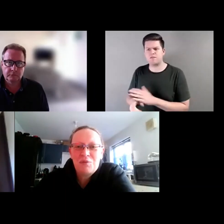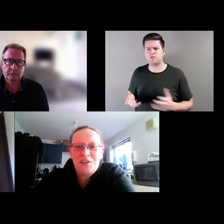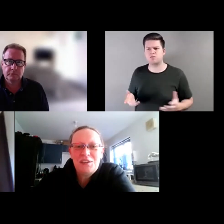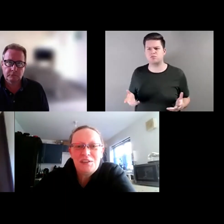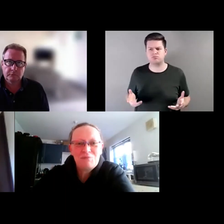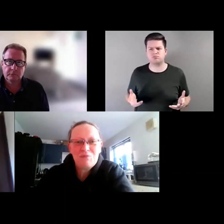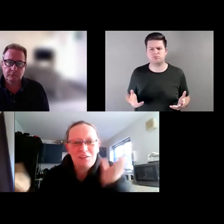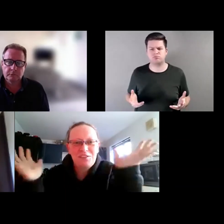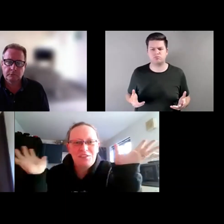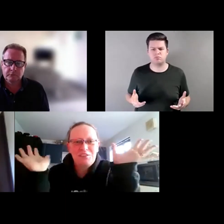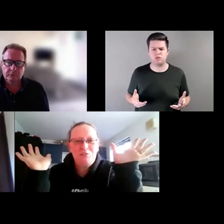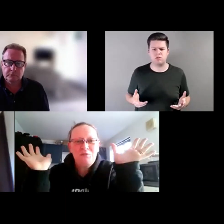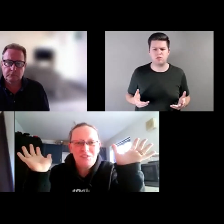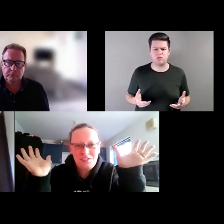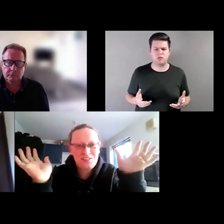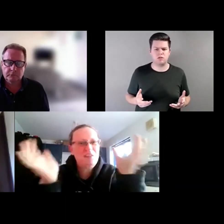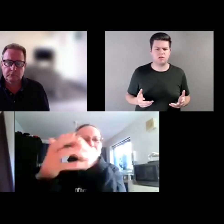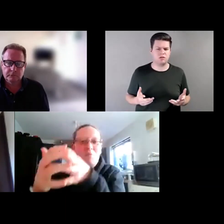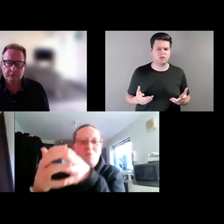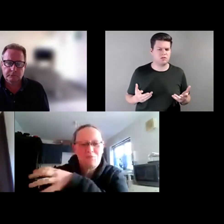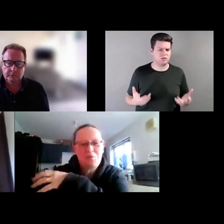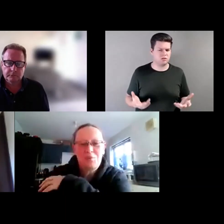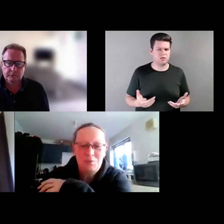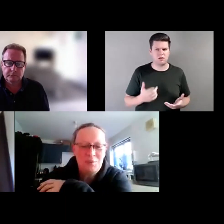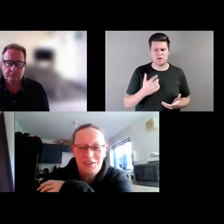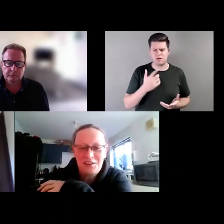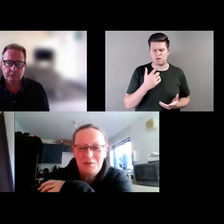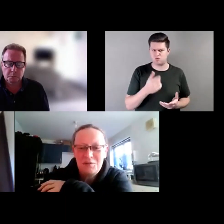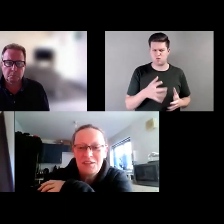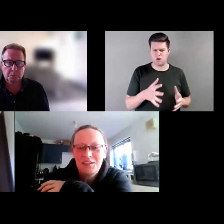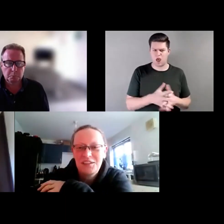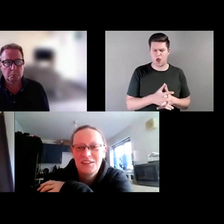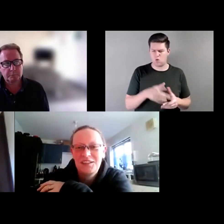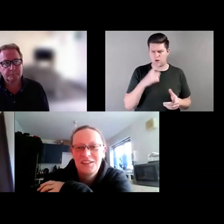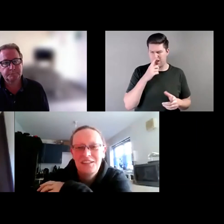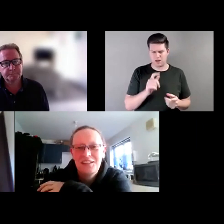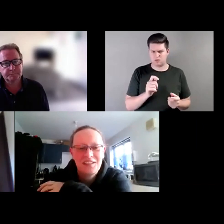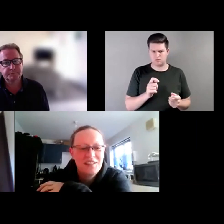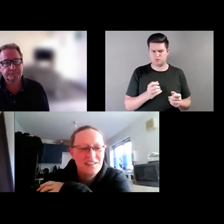Can we manage to seal up that problem in any way?